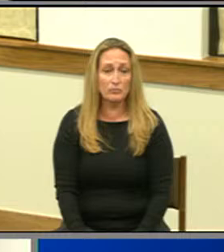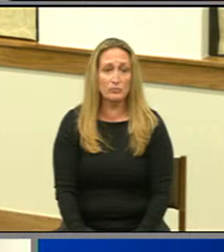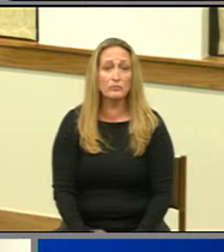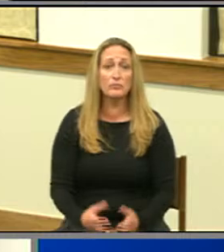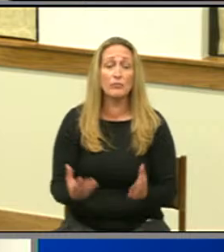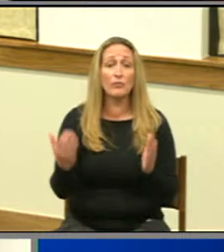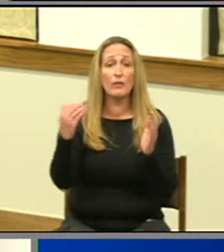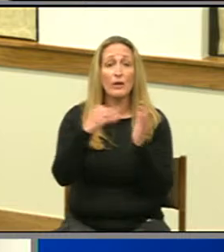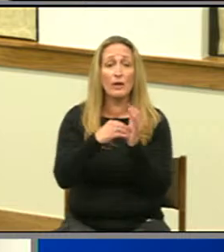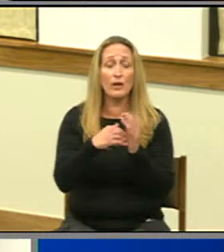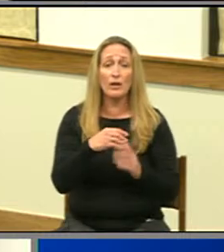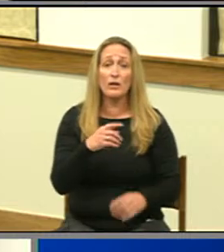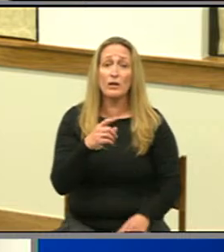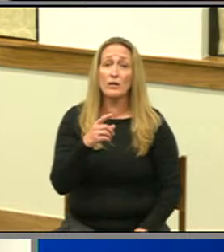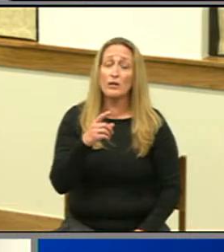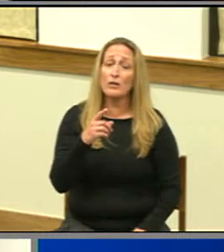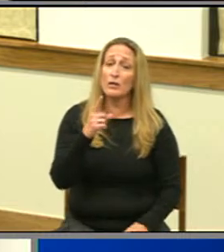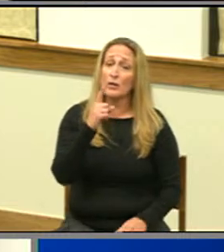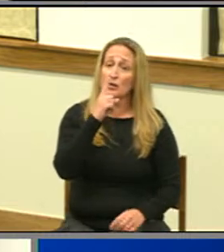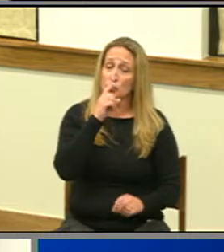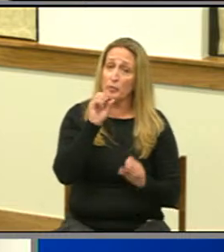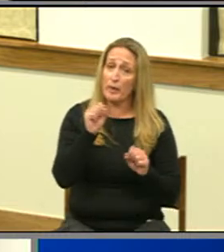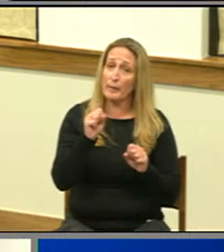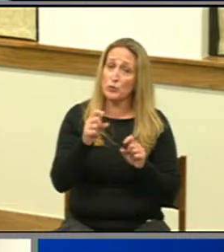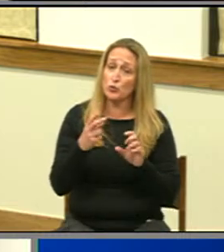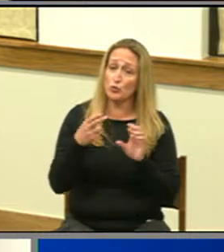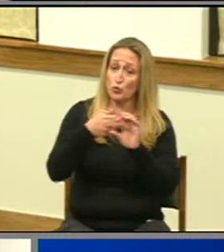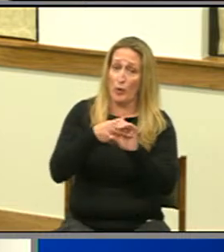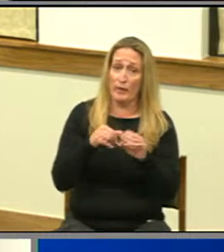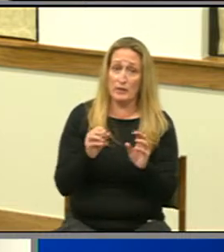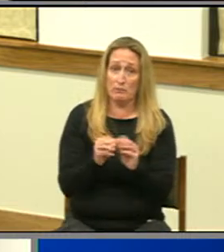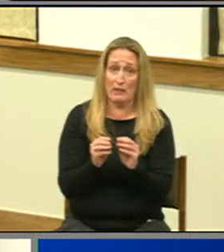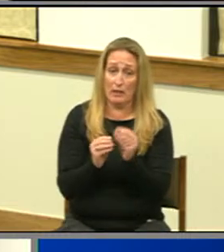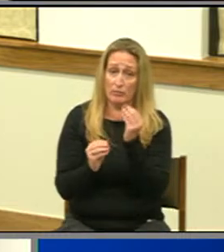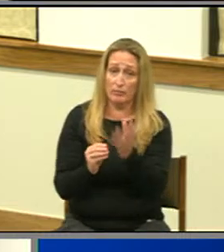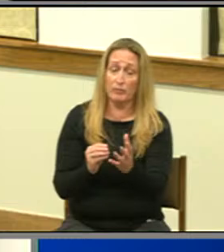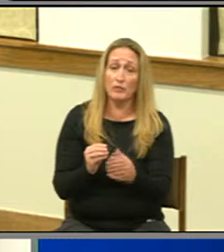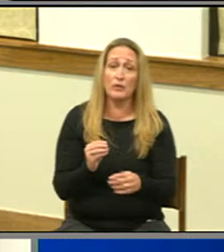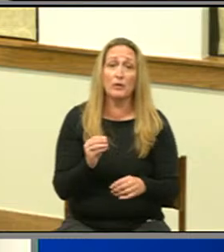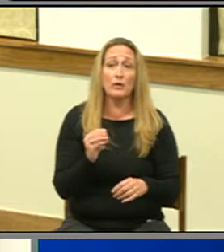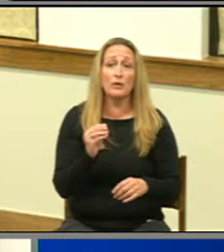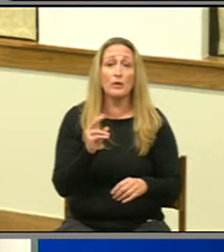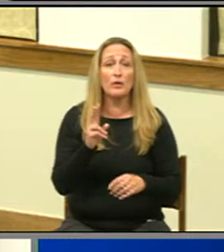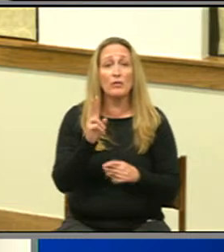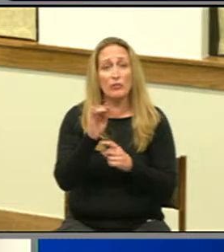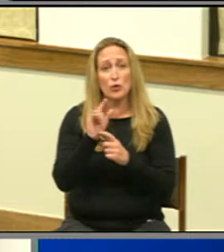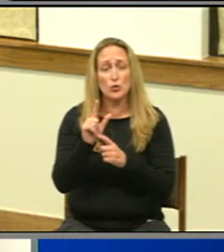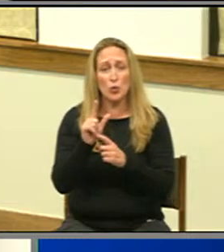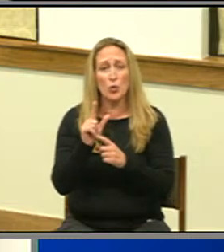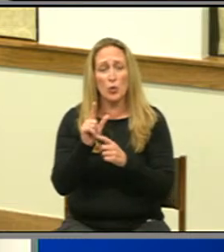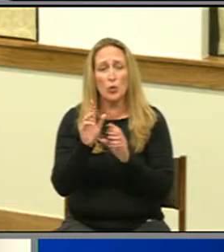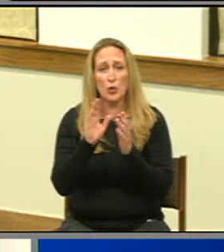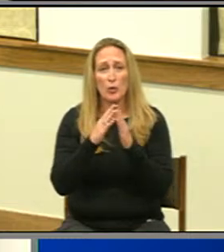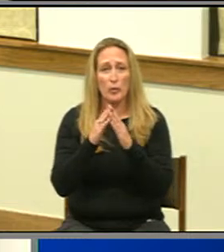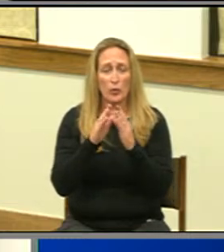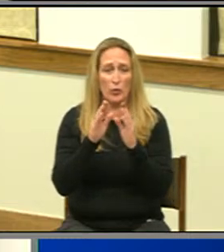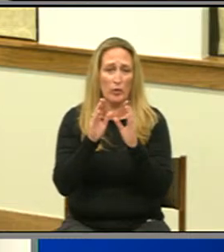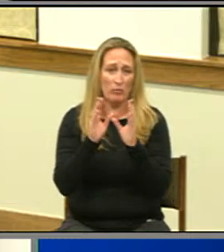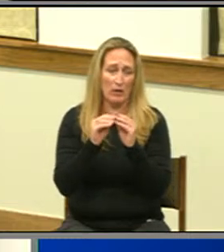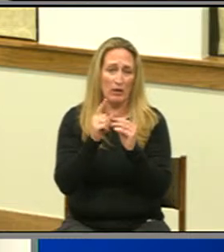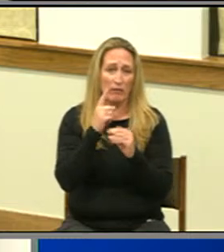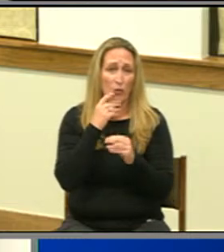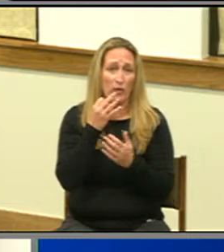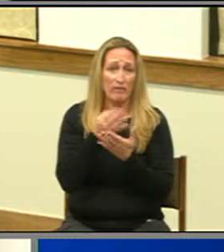Again, in order to be able to join this meeting, for this virtual community meeting for the fiscal year